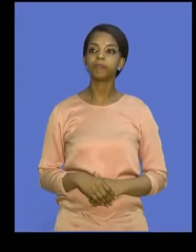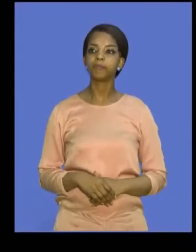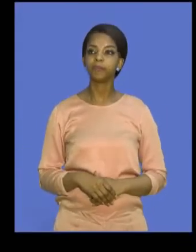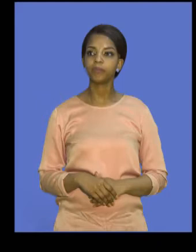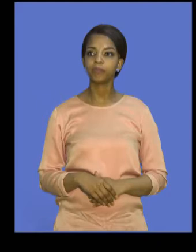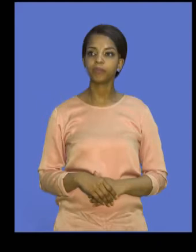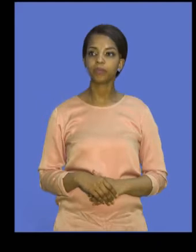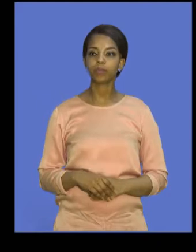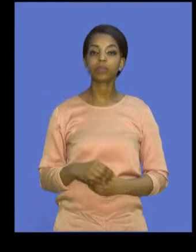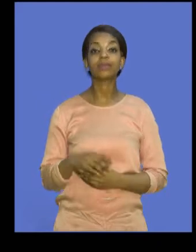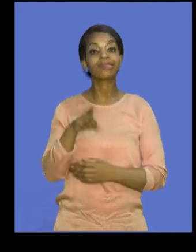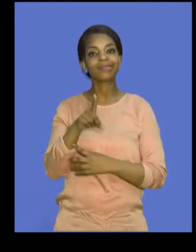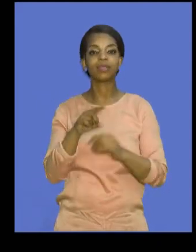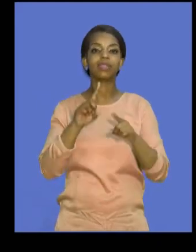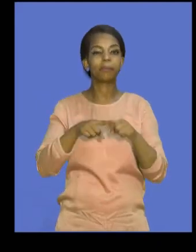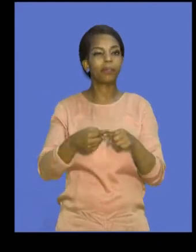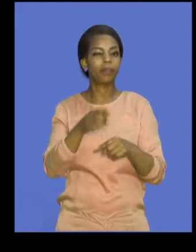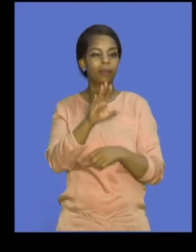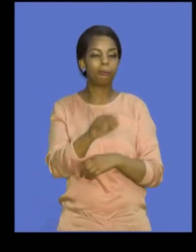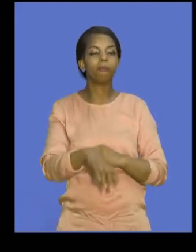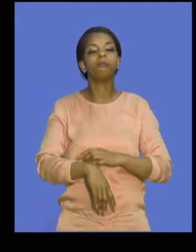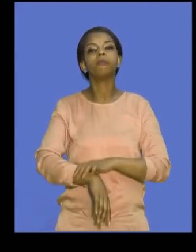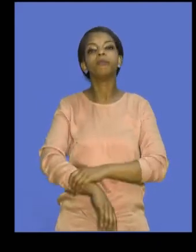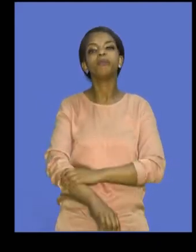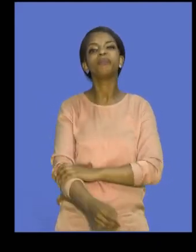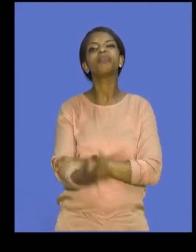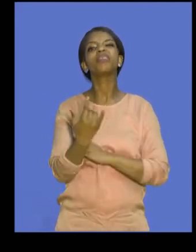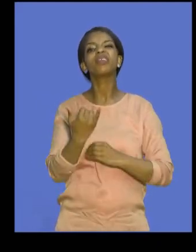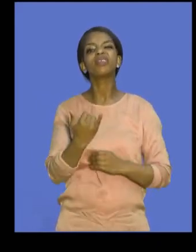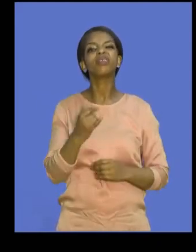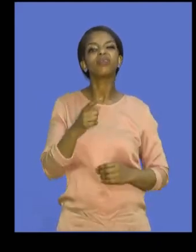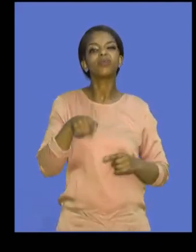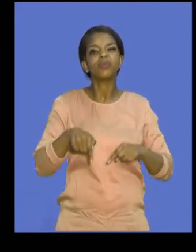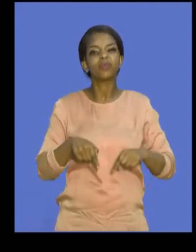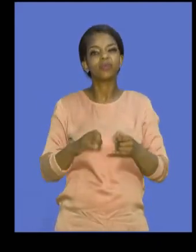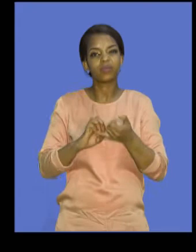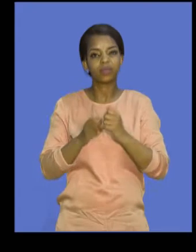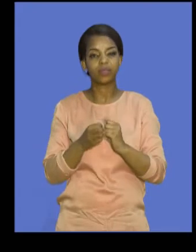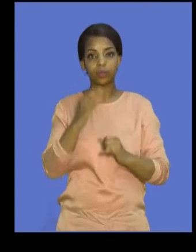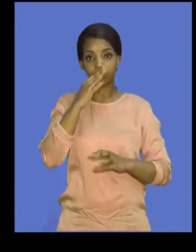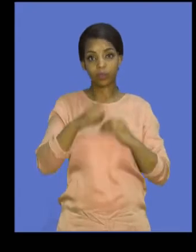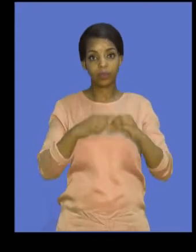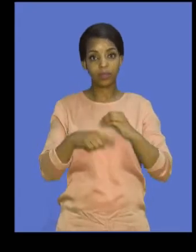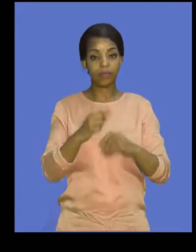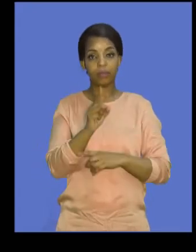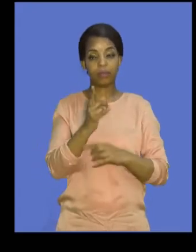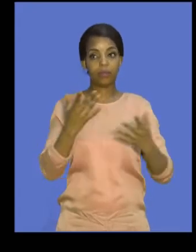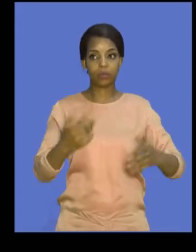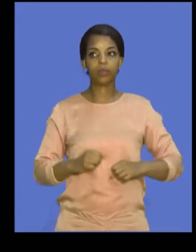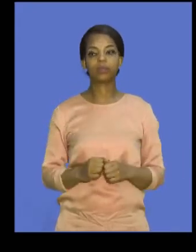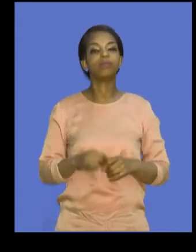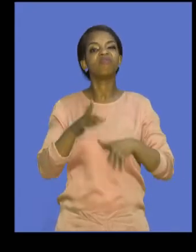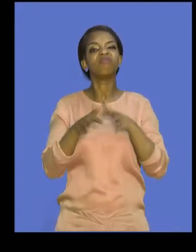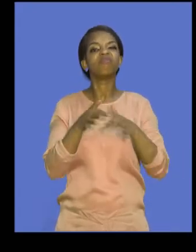Now, let's now pin this down to what exactly we want to try and talk about, describing growth using